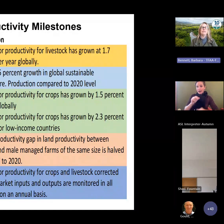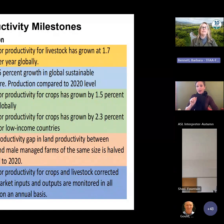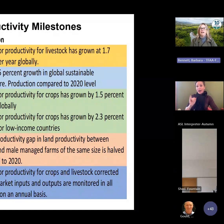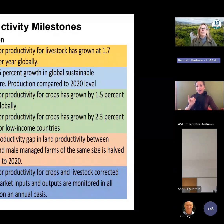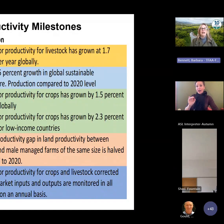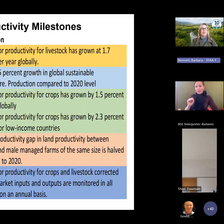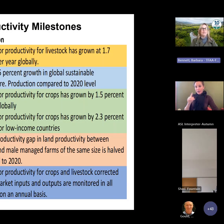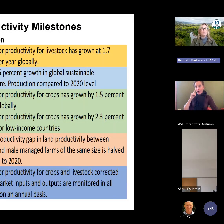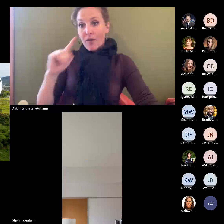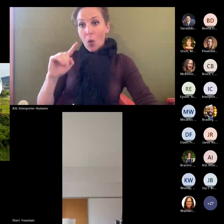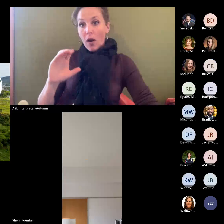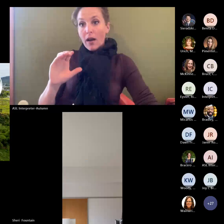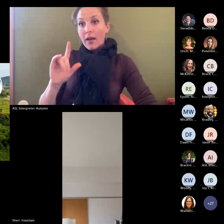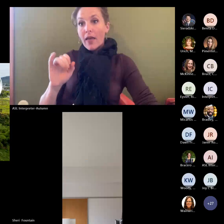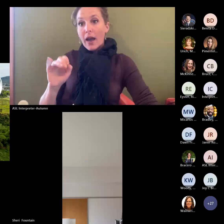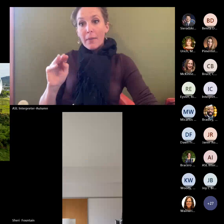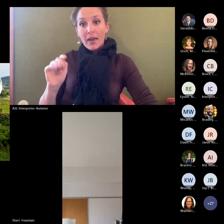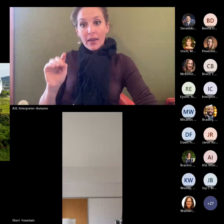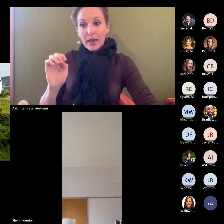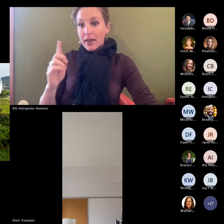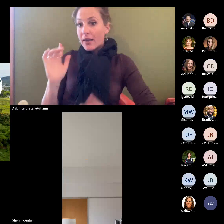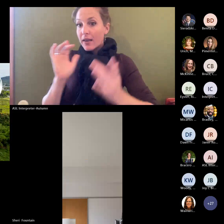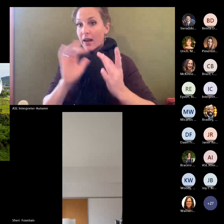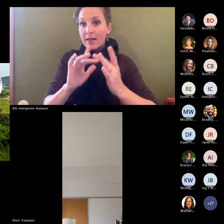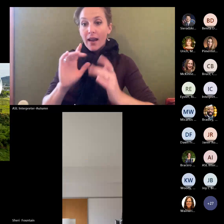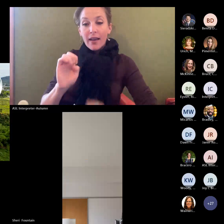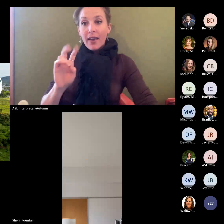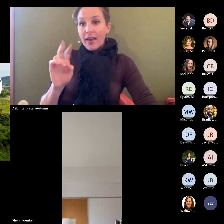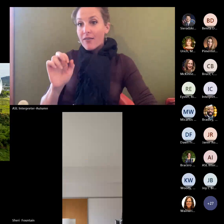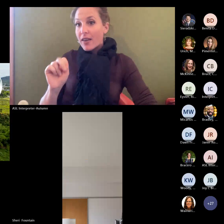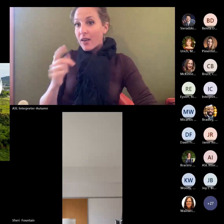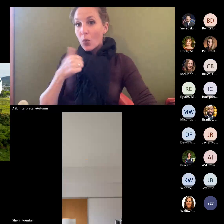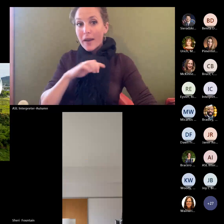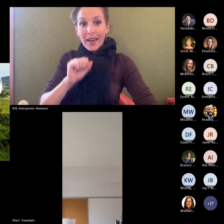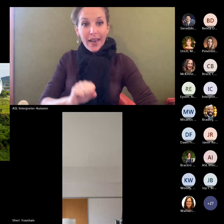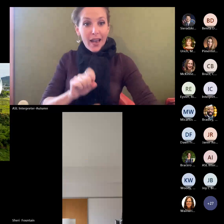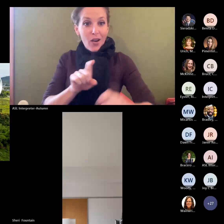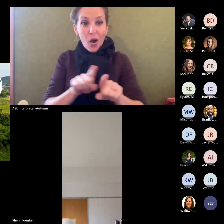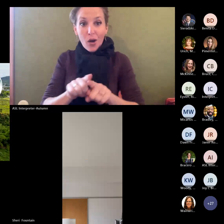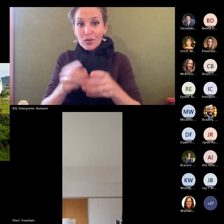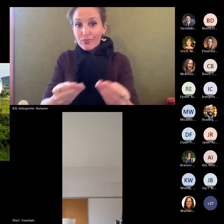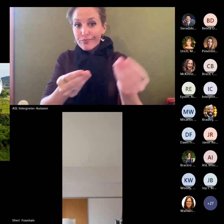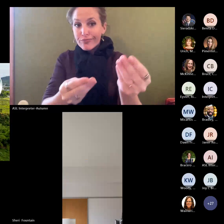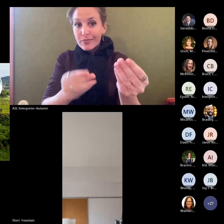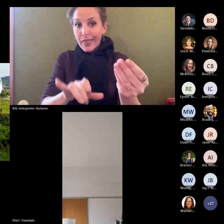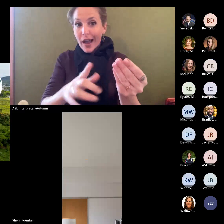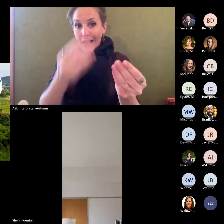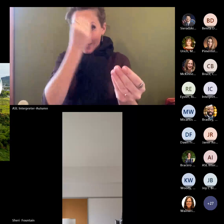contact Evan. Any of us can pass on that information too, because we work for the Foreign Agricultural Service. We often field those kind